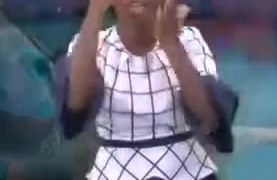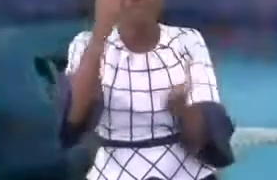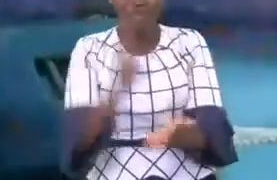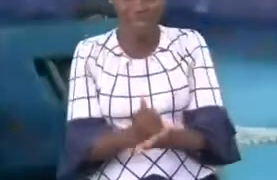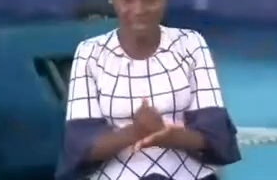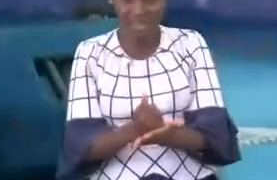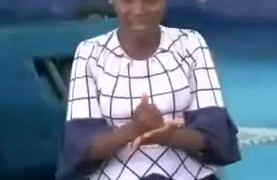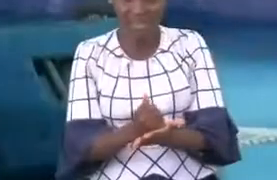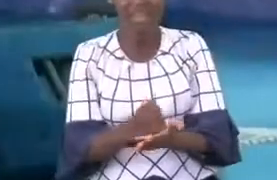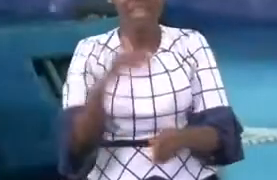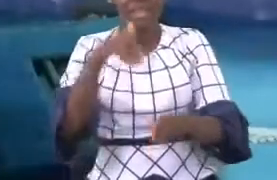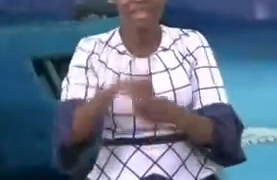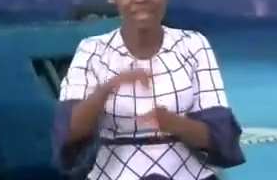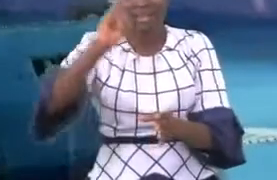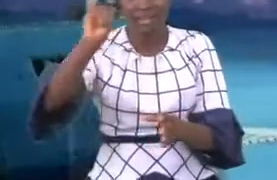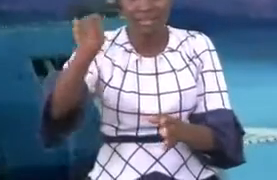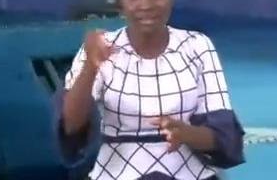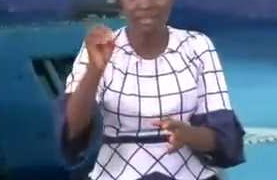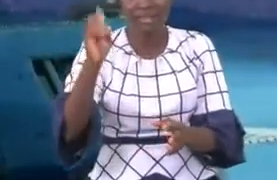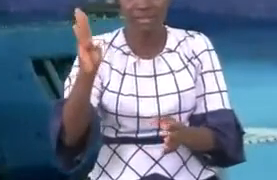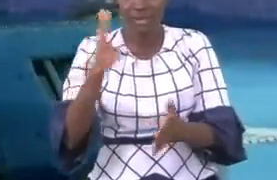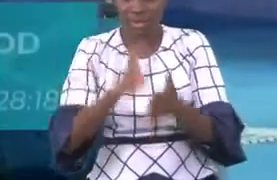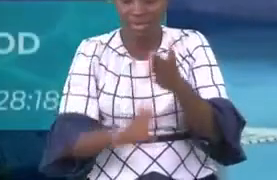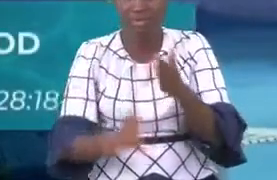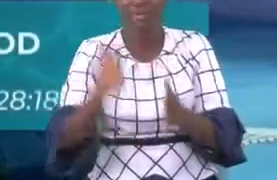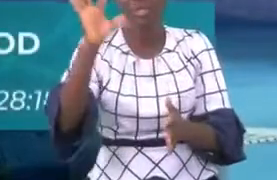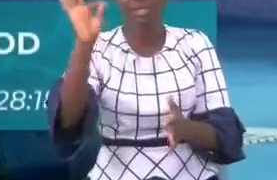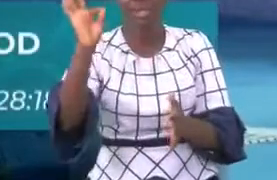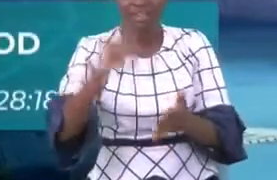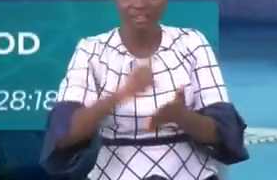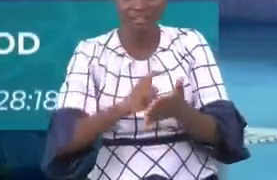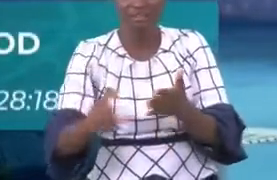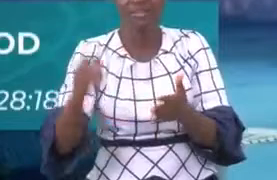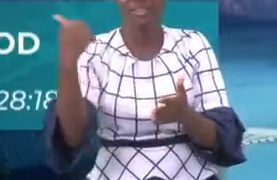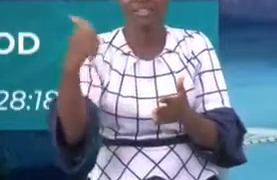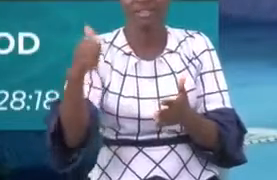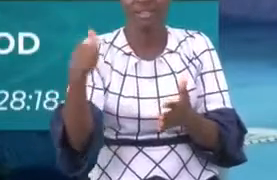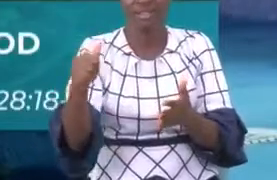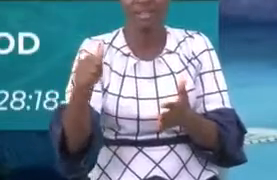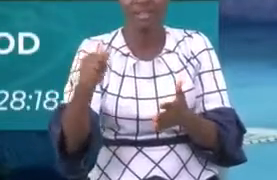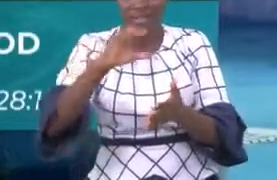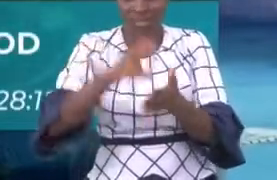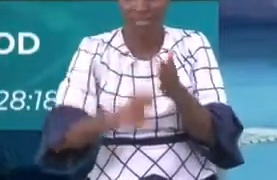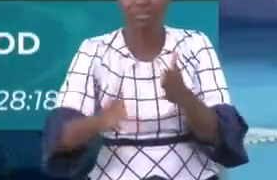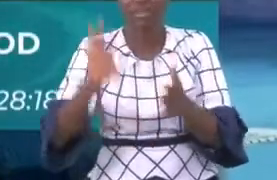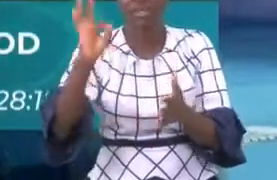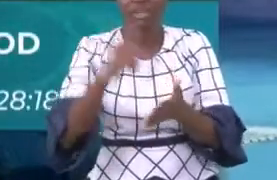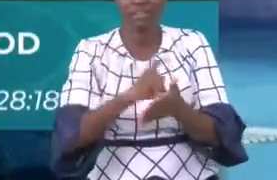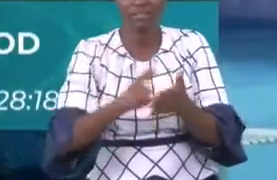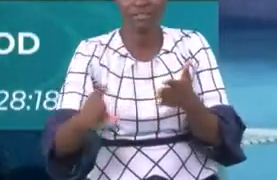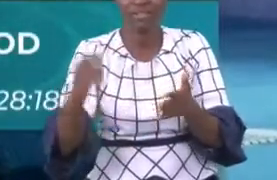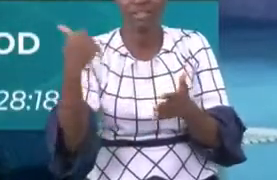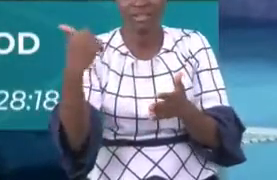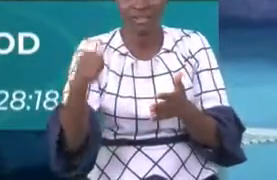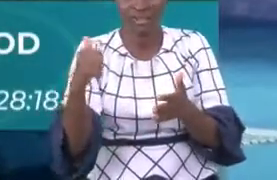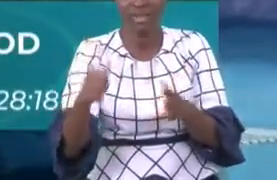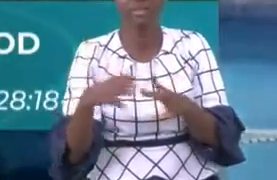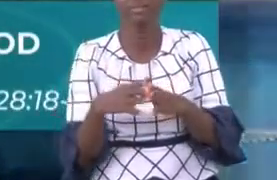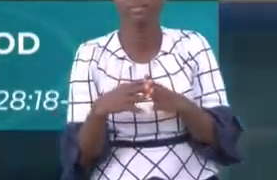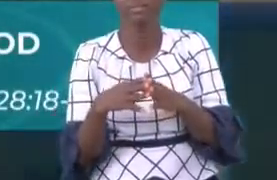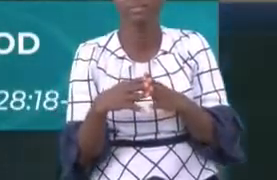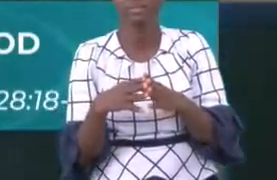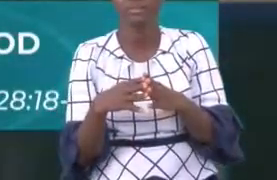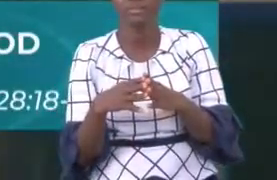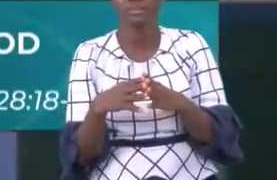from verse 10. Job chapter 9, reading from verse 10. It's telling us about the